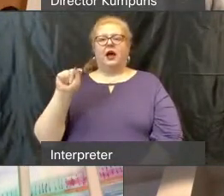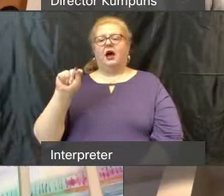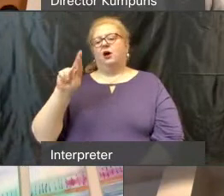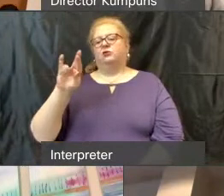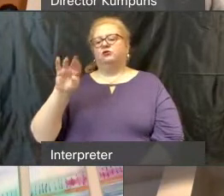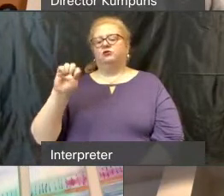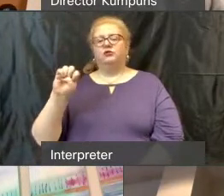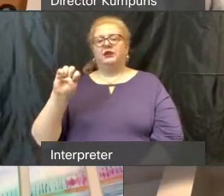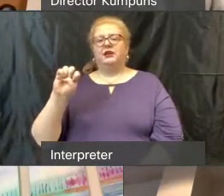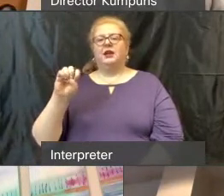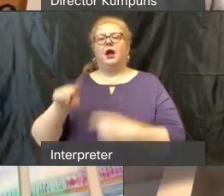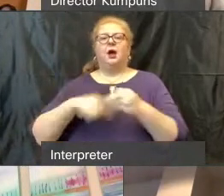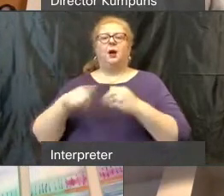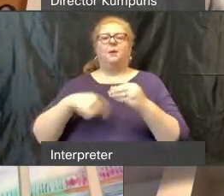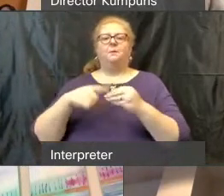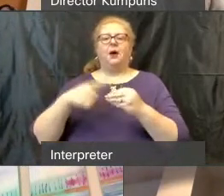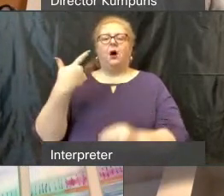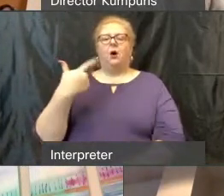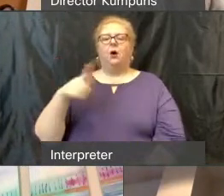Wild.